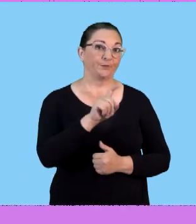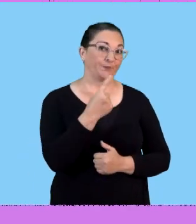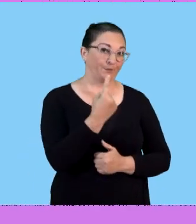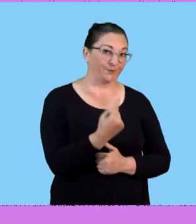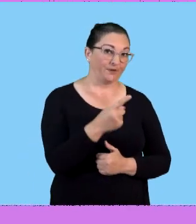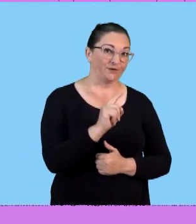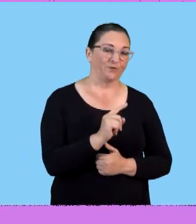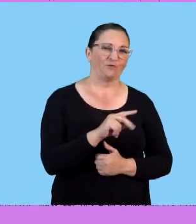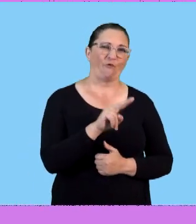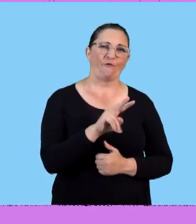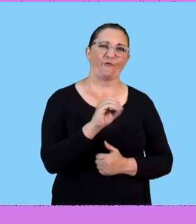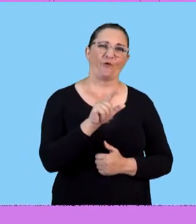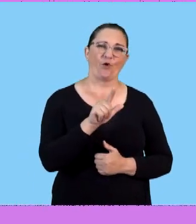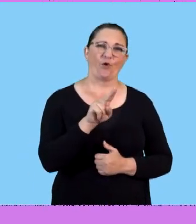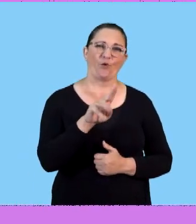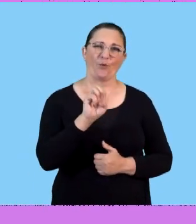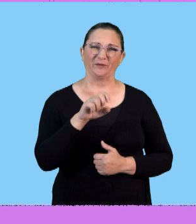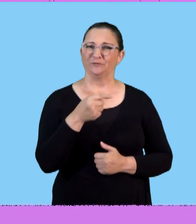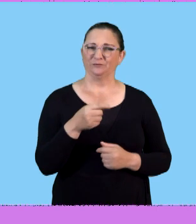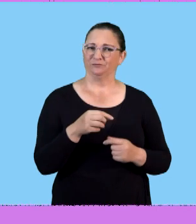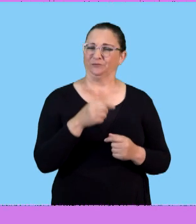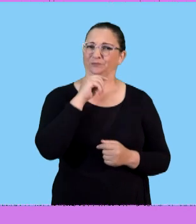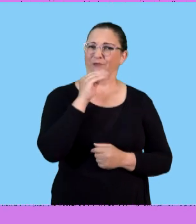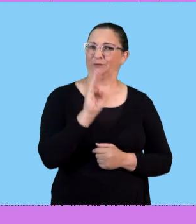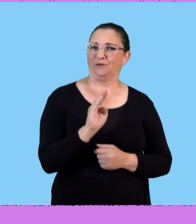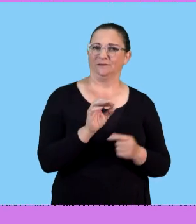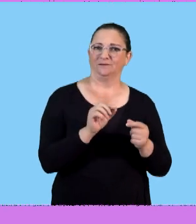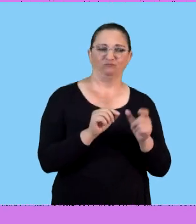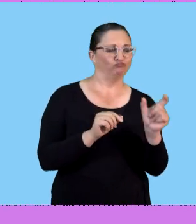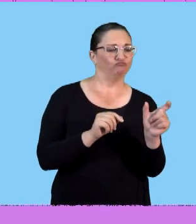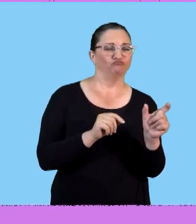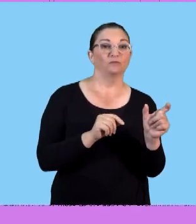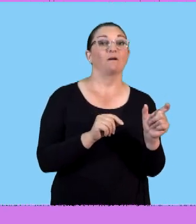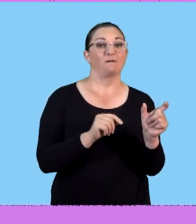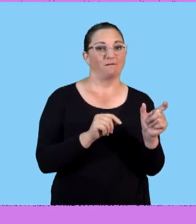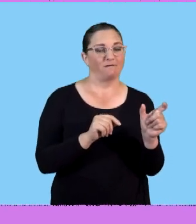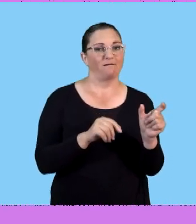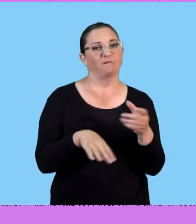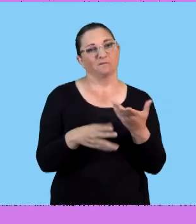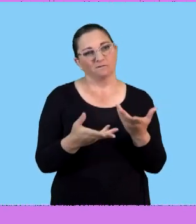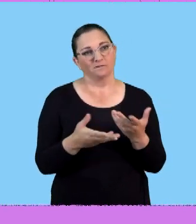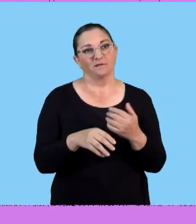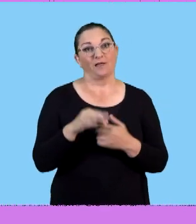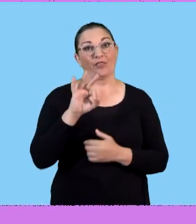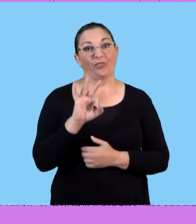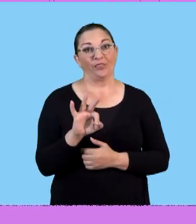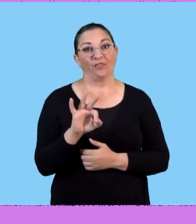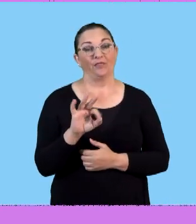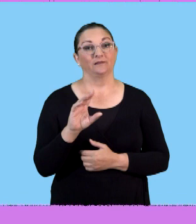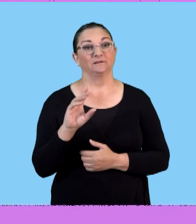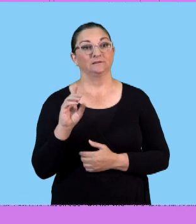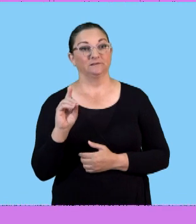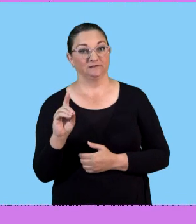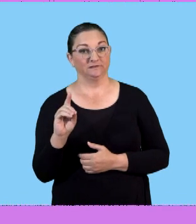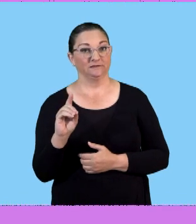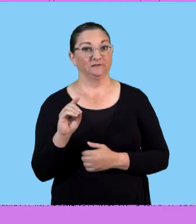number 1. Define the term volume. So what is volume? So volume is basically